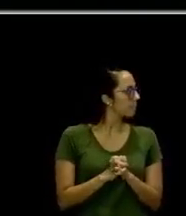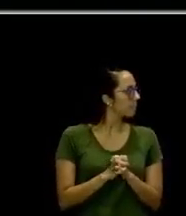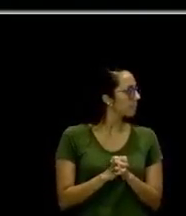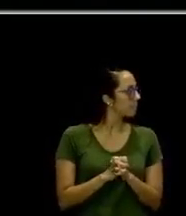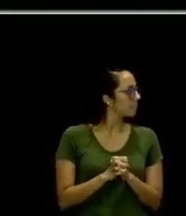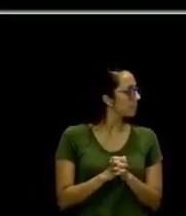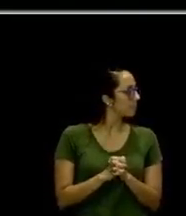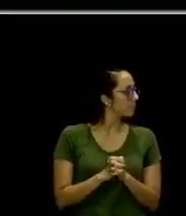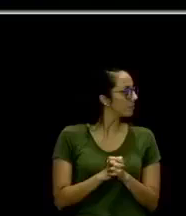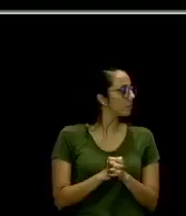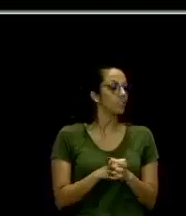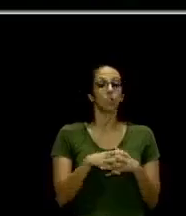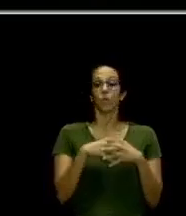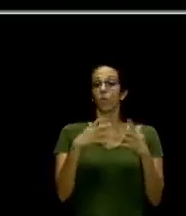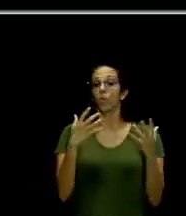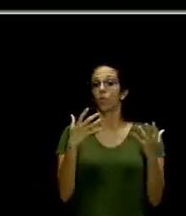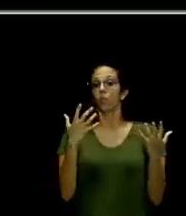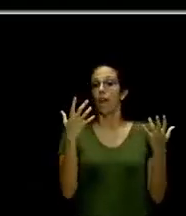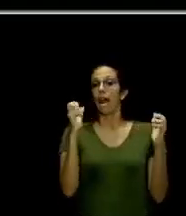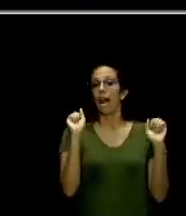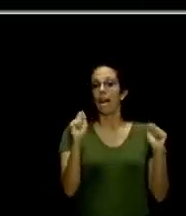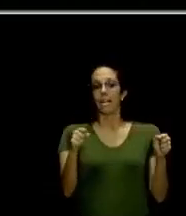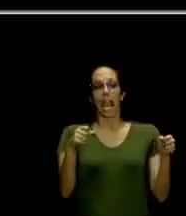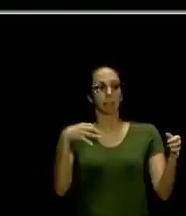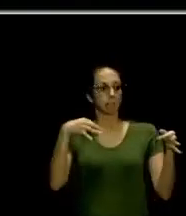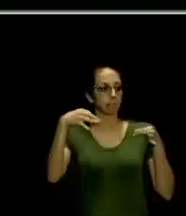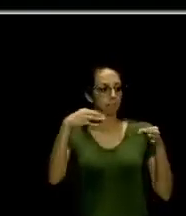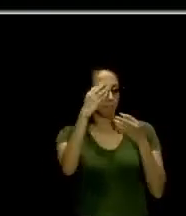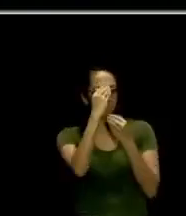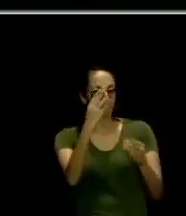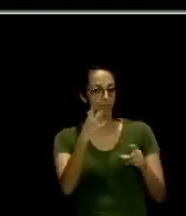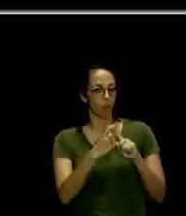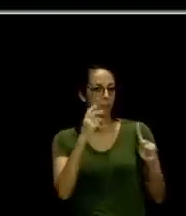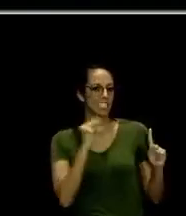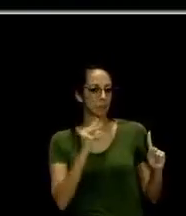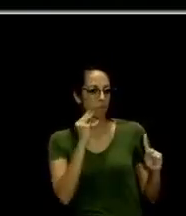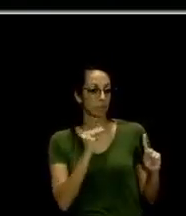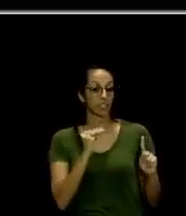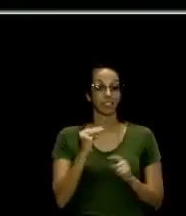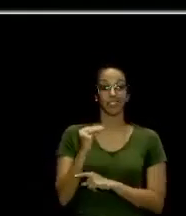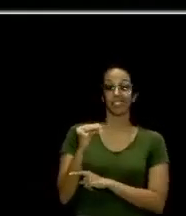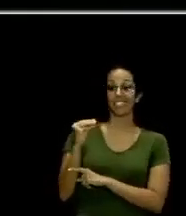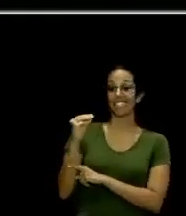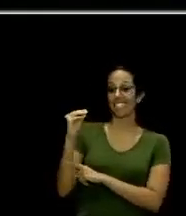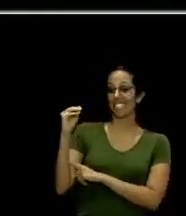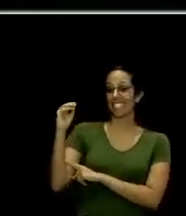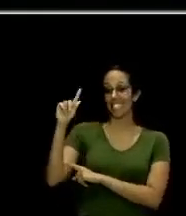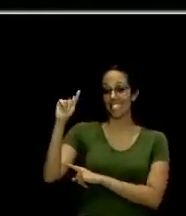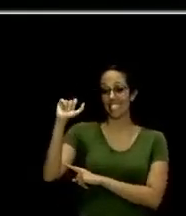So I can tell you from experience, it's not easy in Tallahassee.